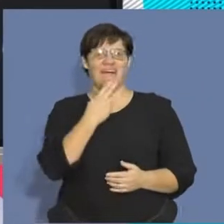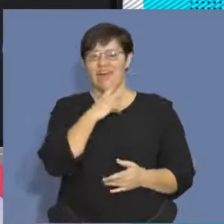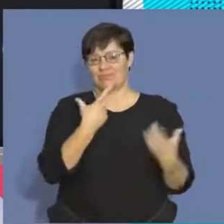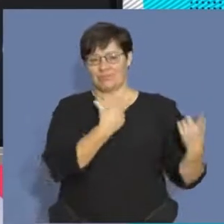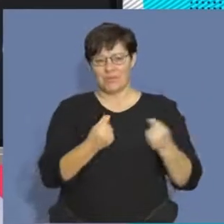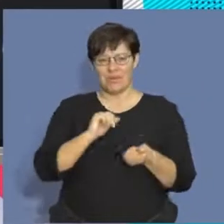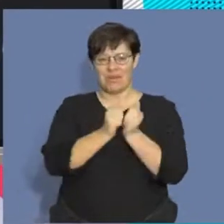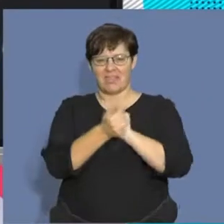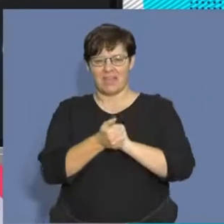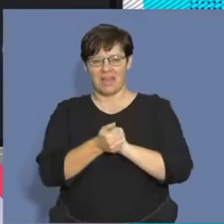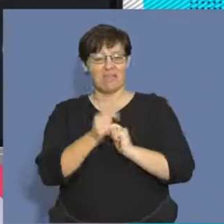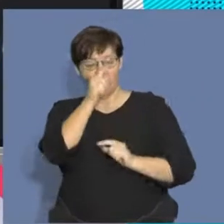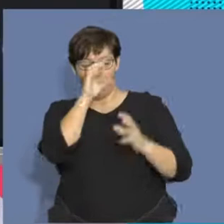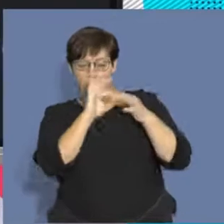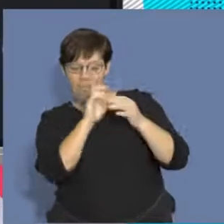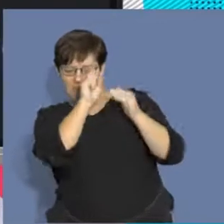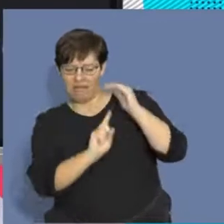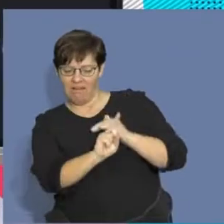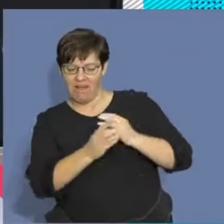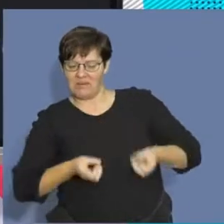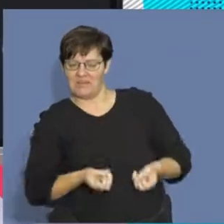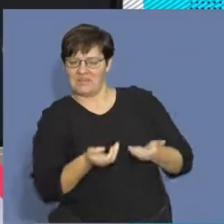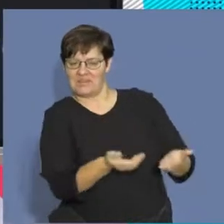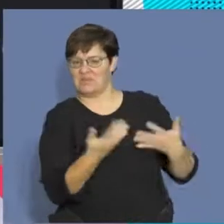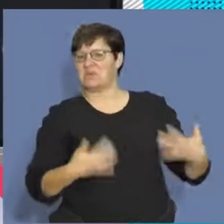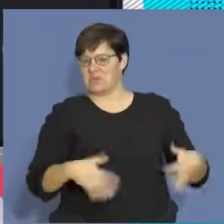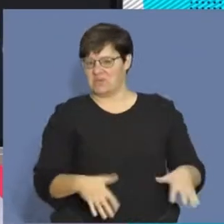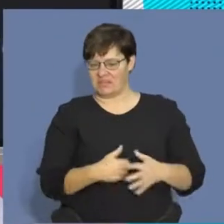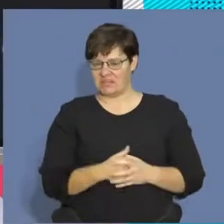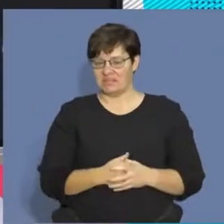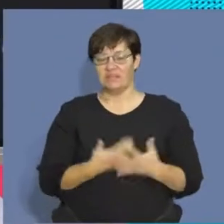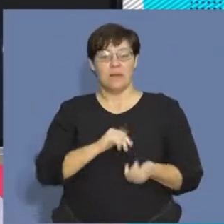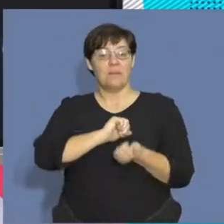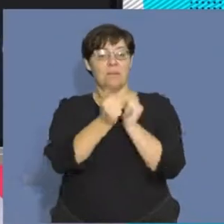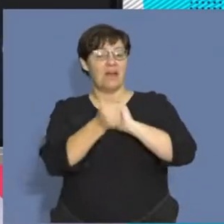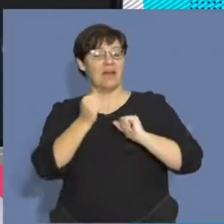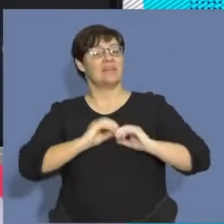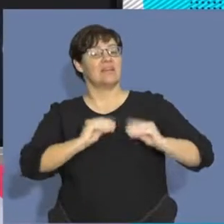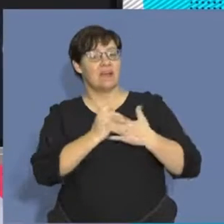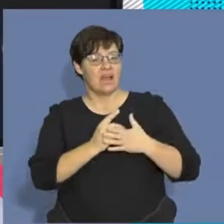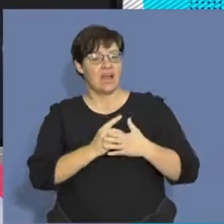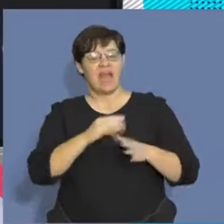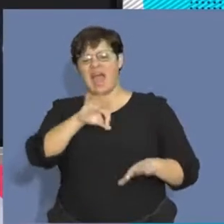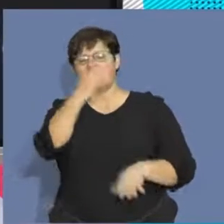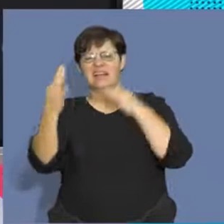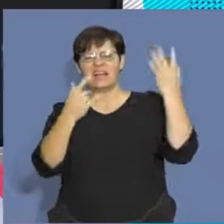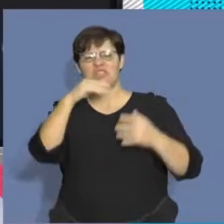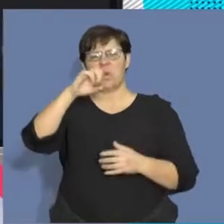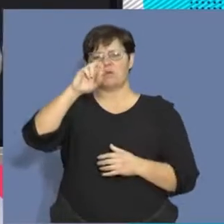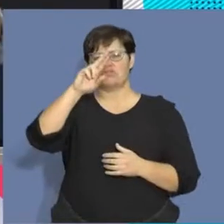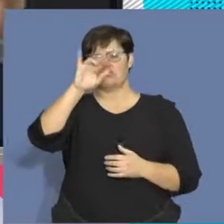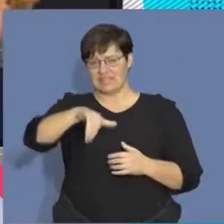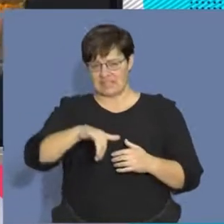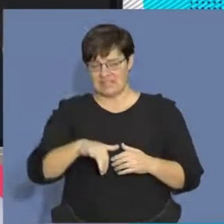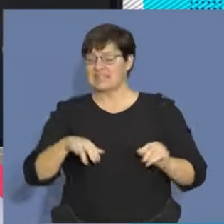just to be able to bring learning to you. Today in our maths lesson we're going to be talking about analytical geometry, and like we discovered